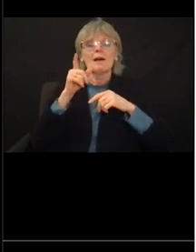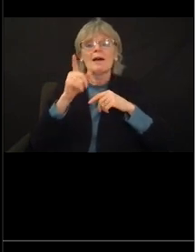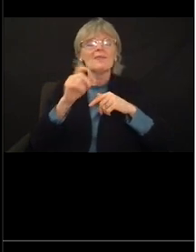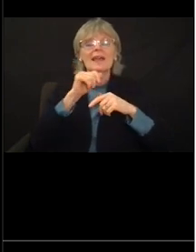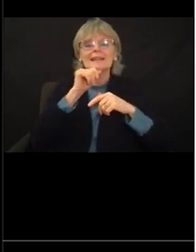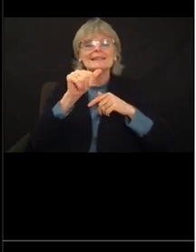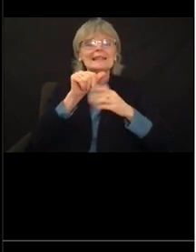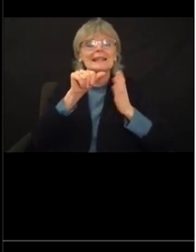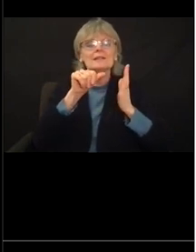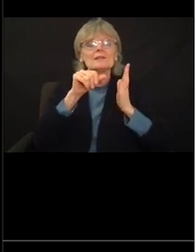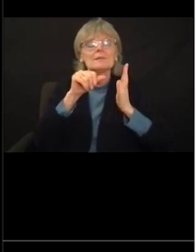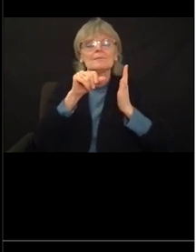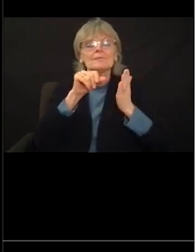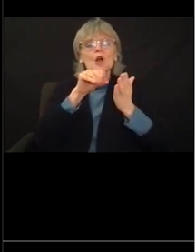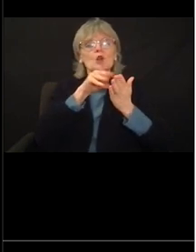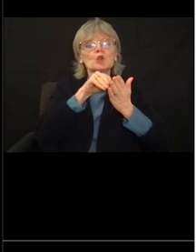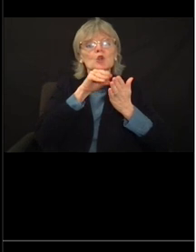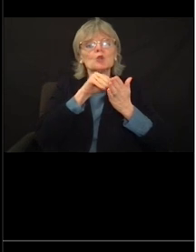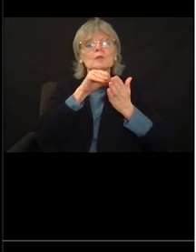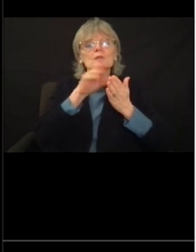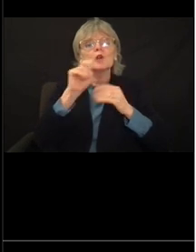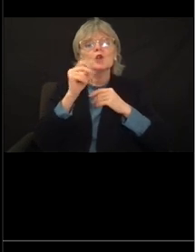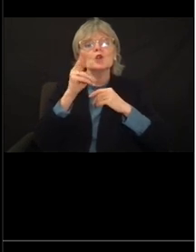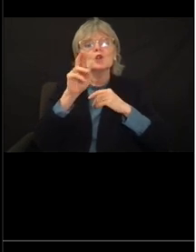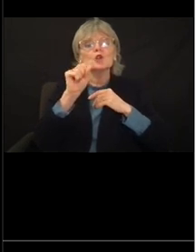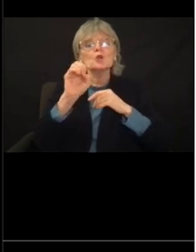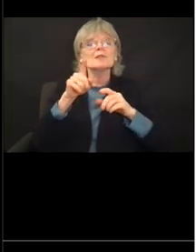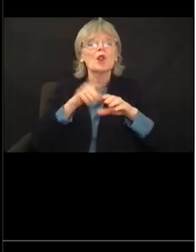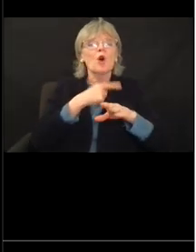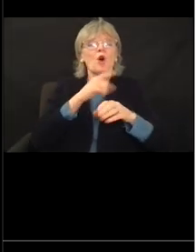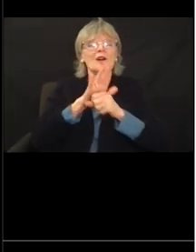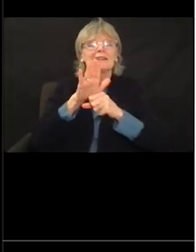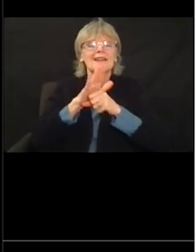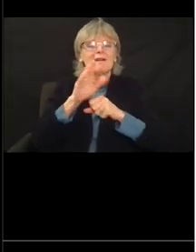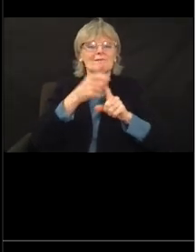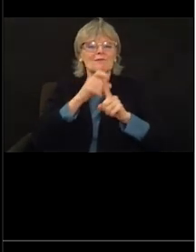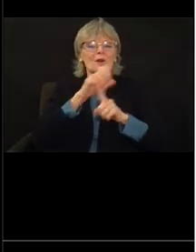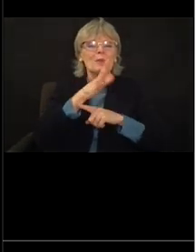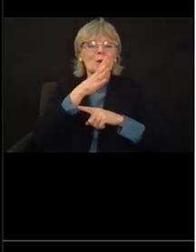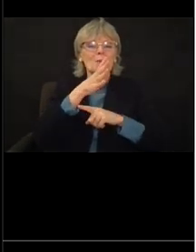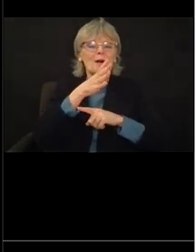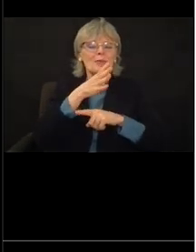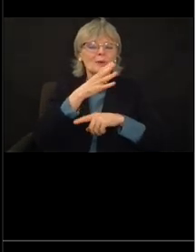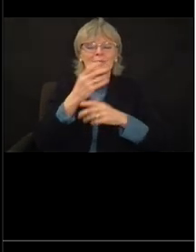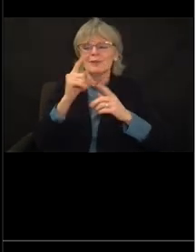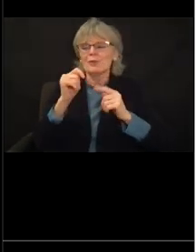long enough and they are too skinny and weak to actually get out in the ocean and find